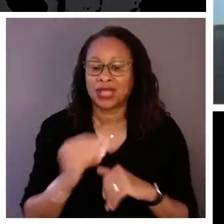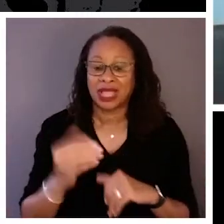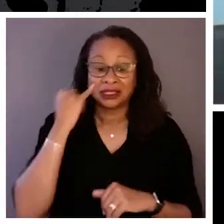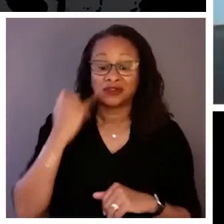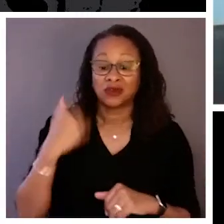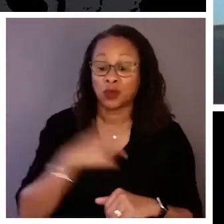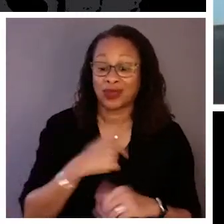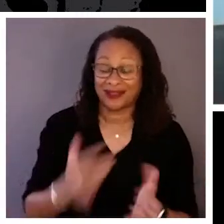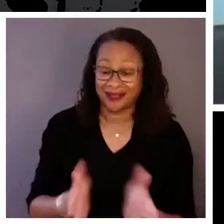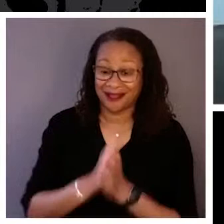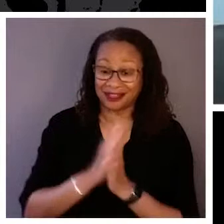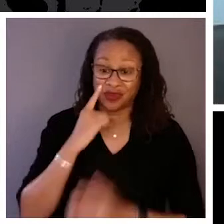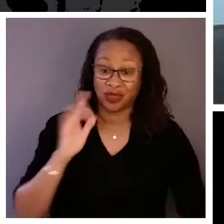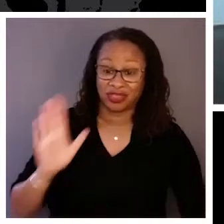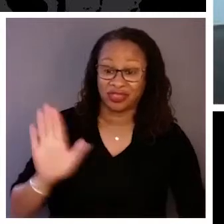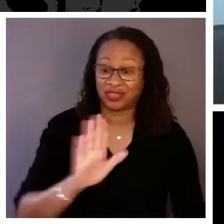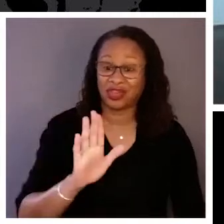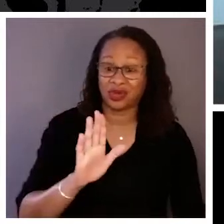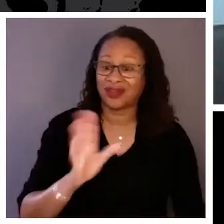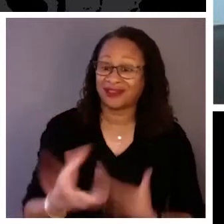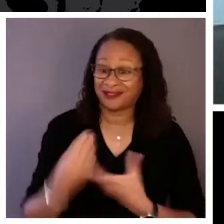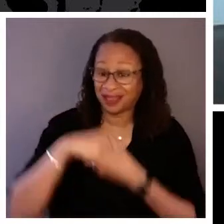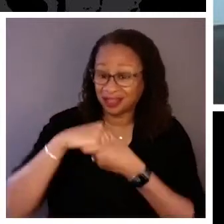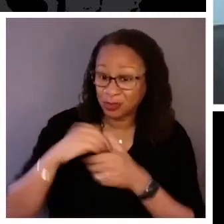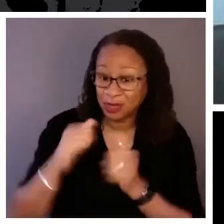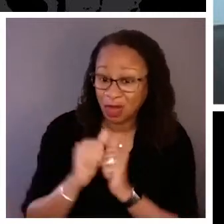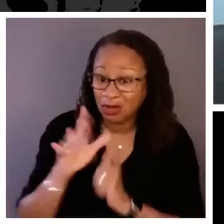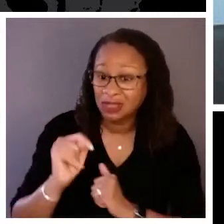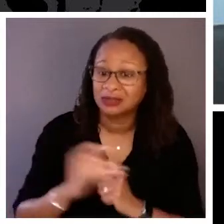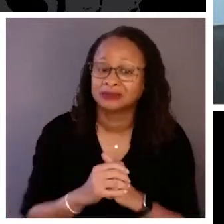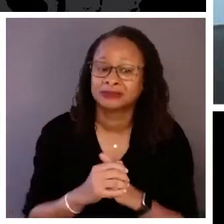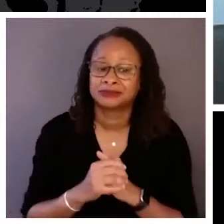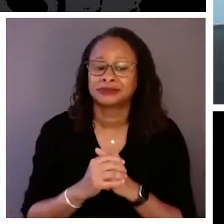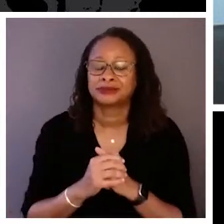ask for their engagement on this and